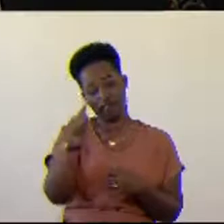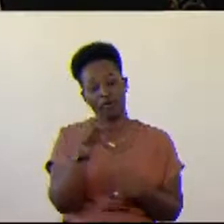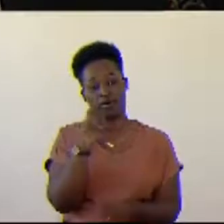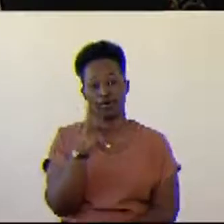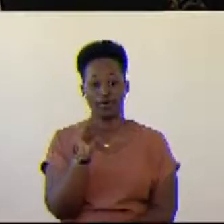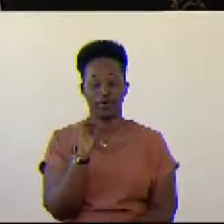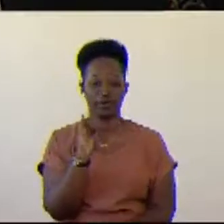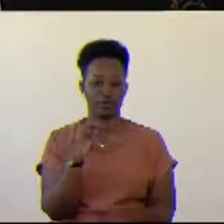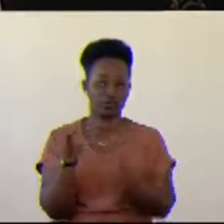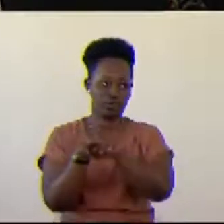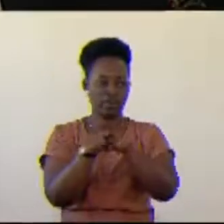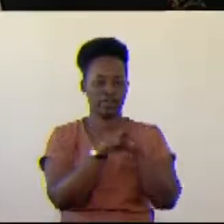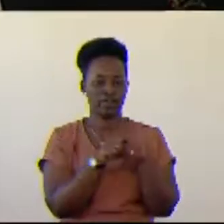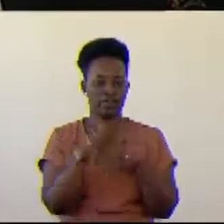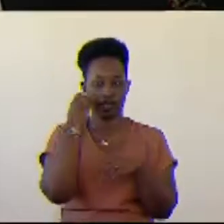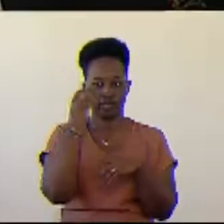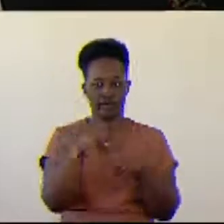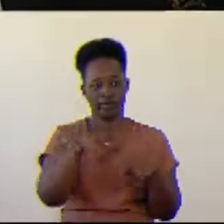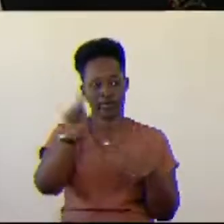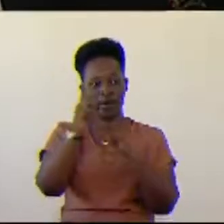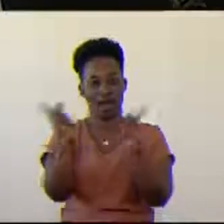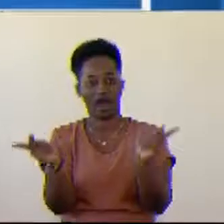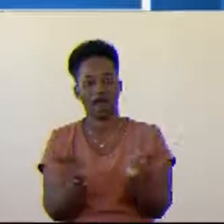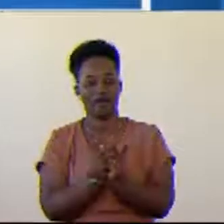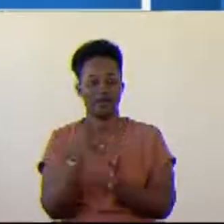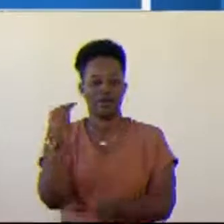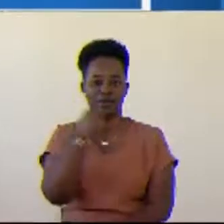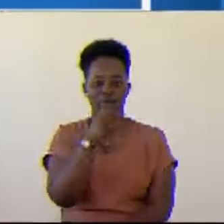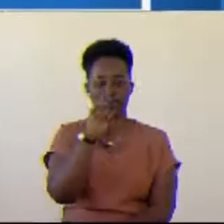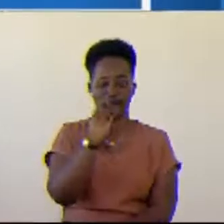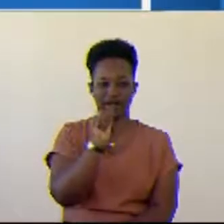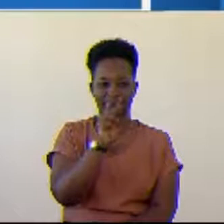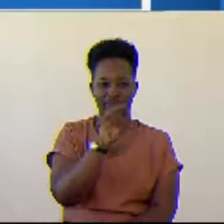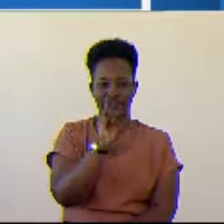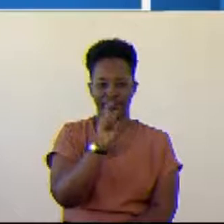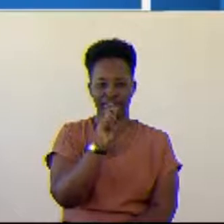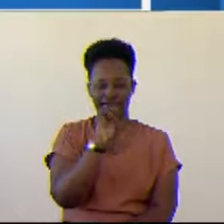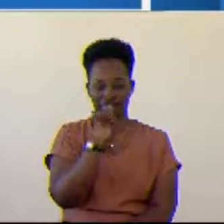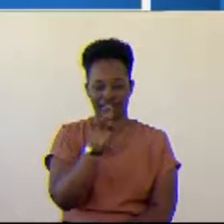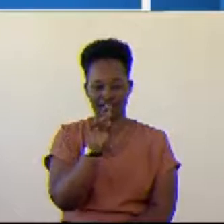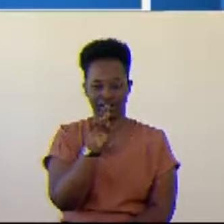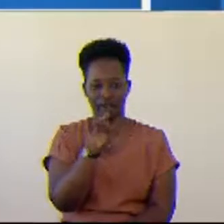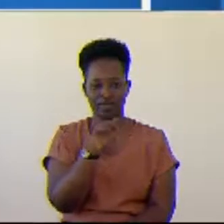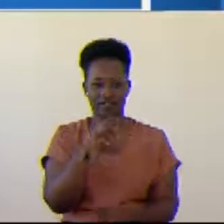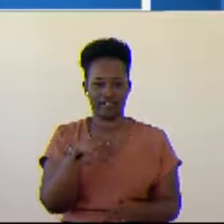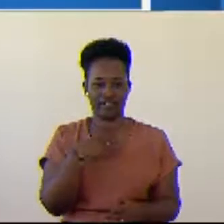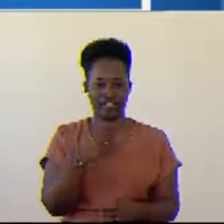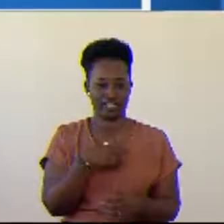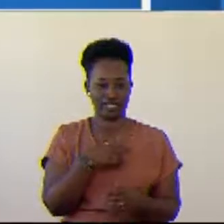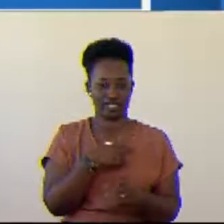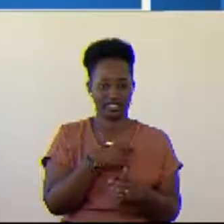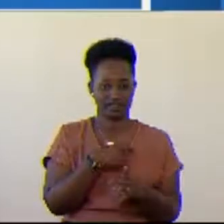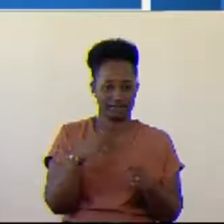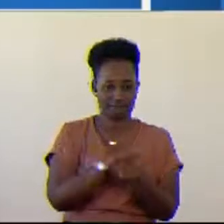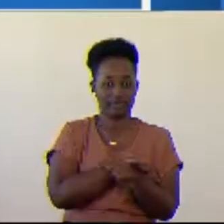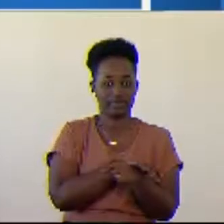gravitational field, if you go to a place where the gravitational field strength is uniform, the center of mass is going to be